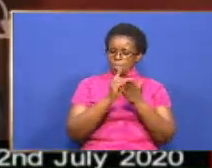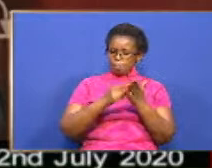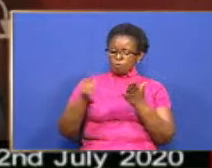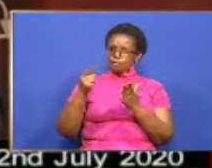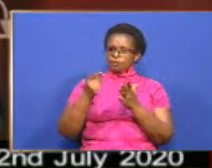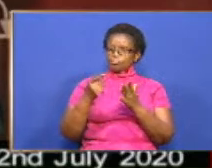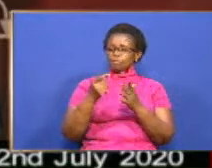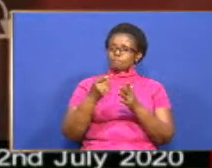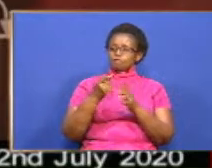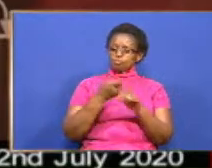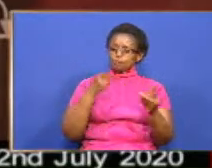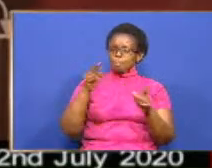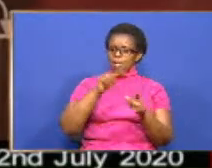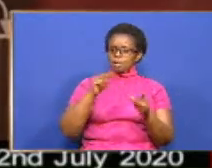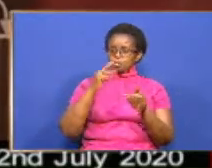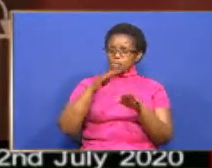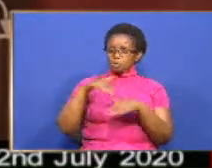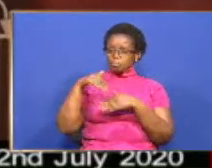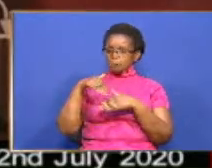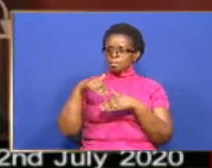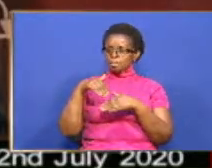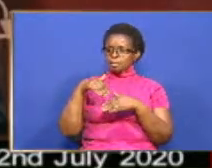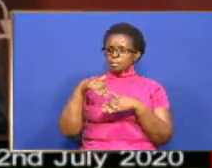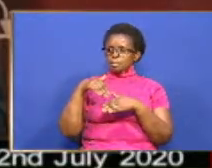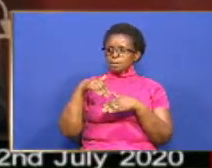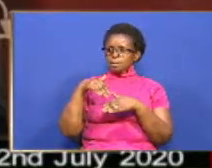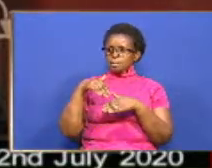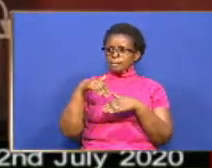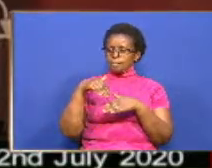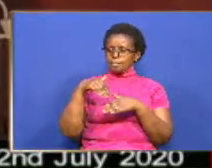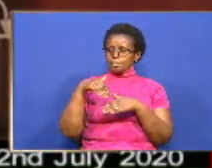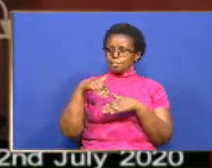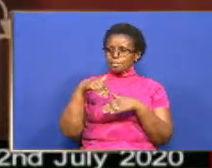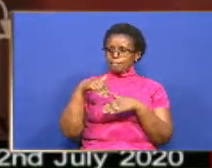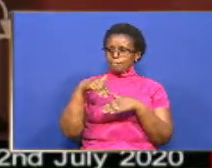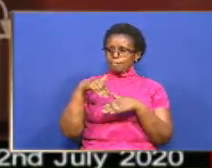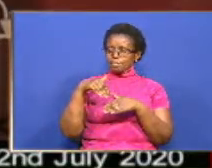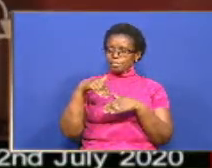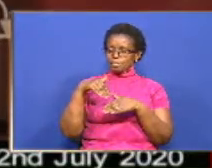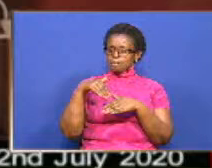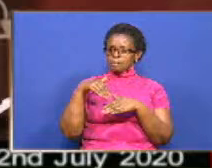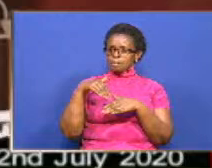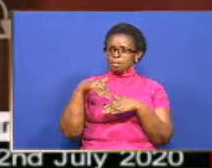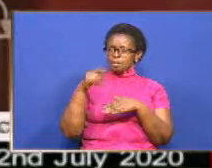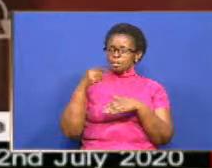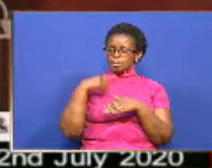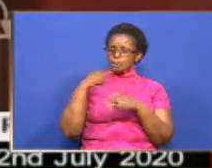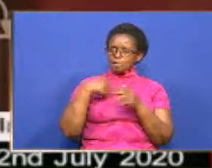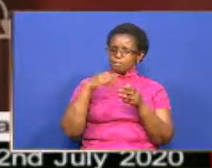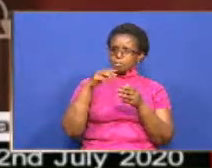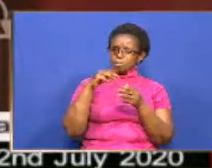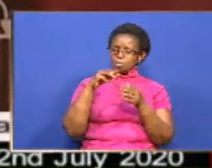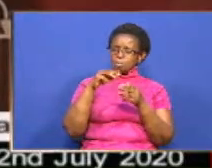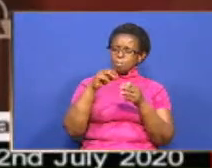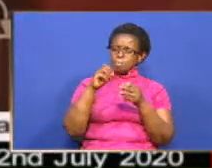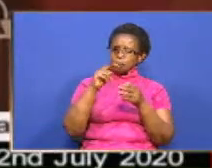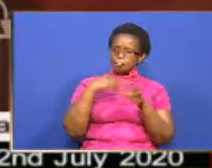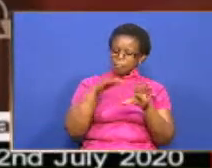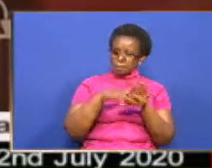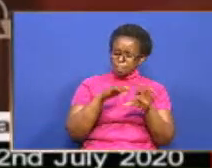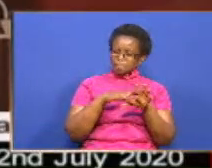Assembly, establish the following public funds: Parliamentary Mortgage Members Scheme